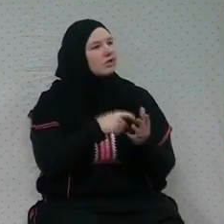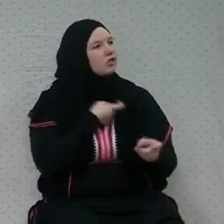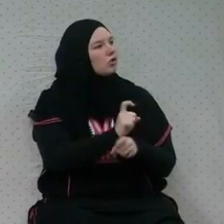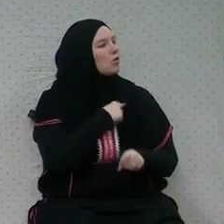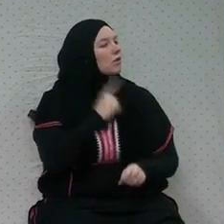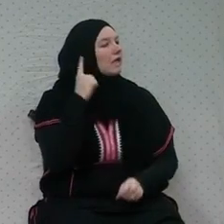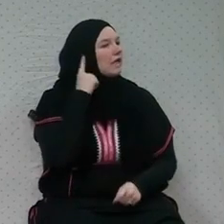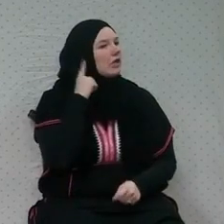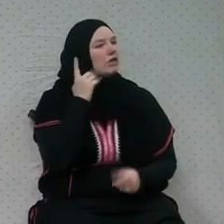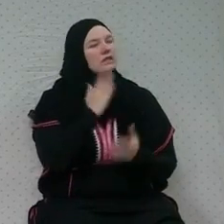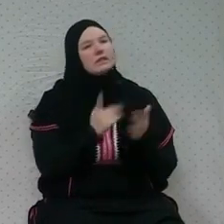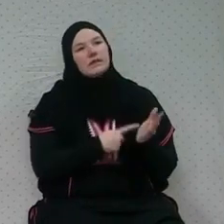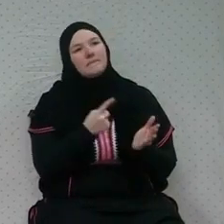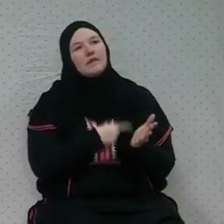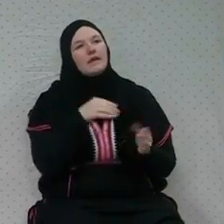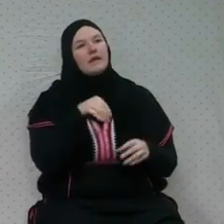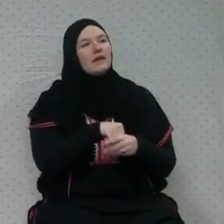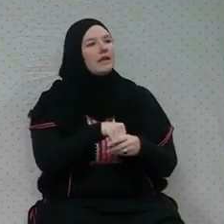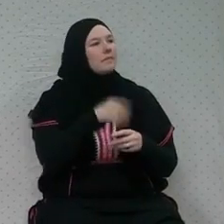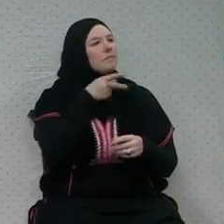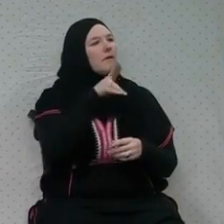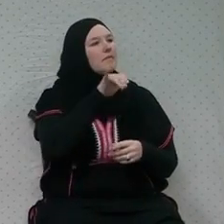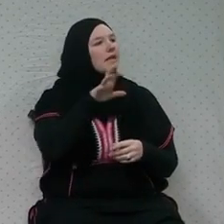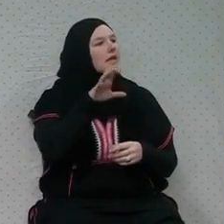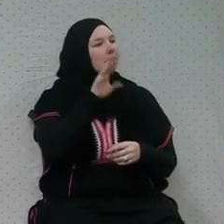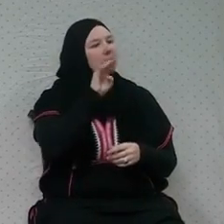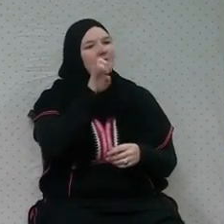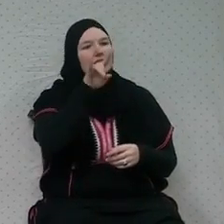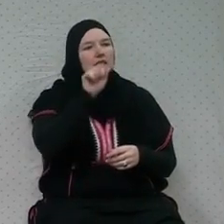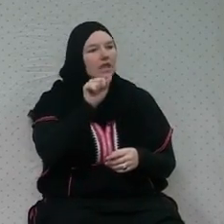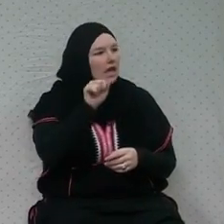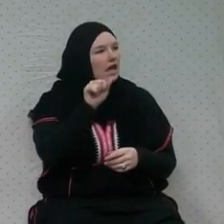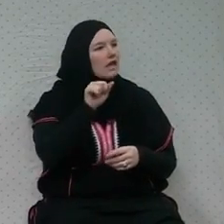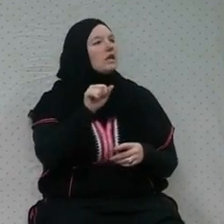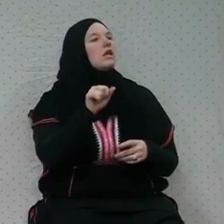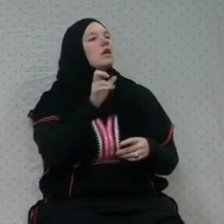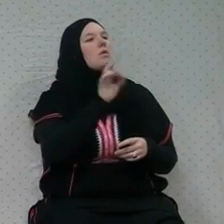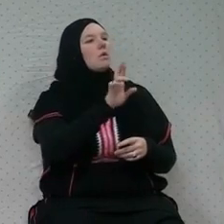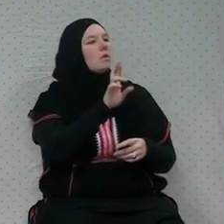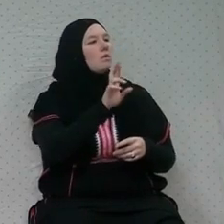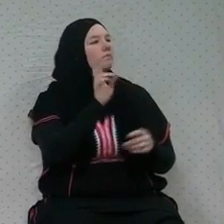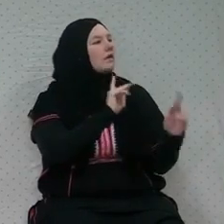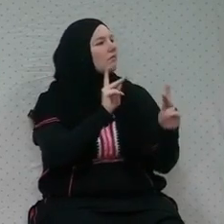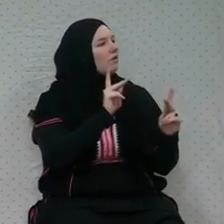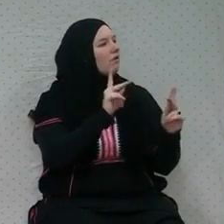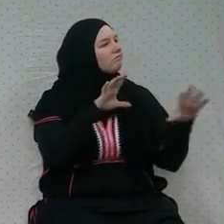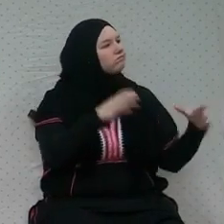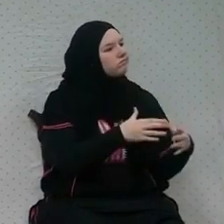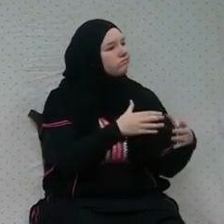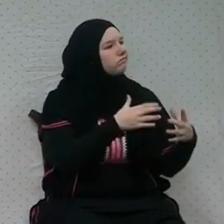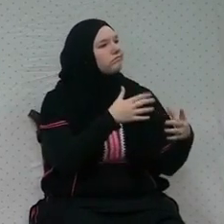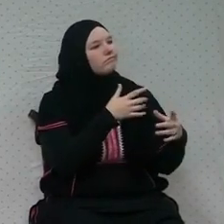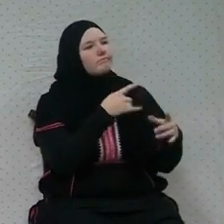hear sometimes in the public media, sometimes in public square when people meet together,